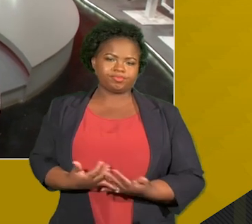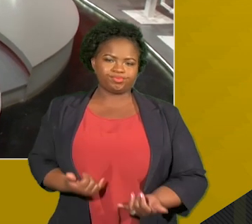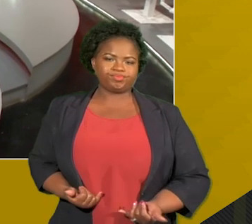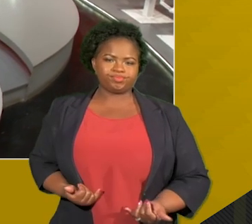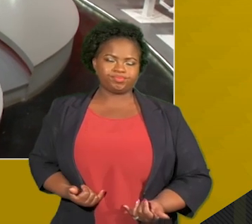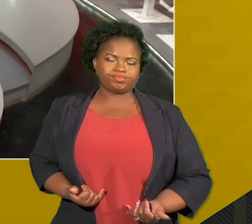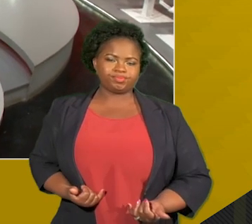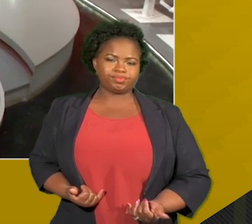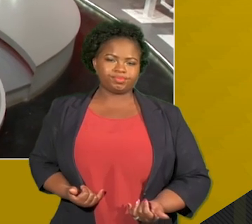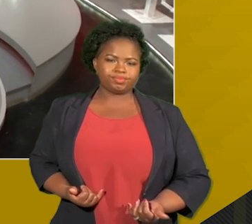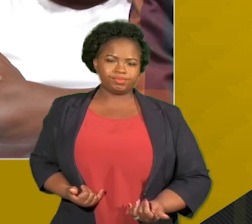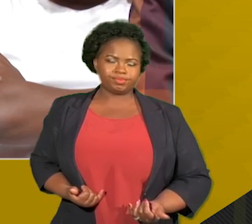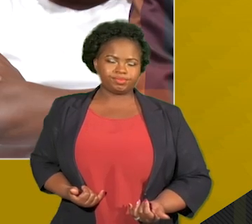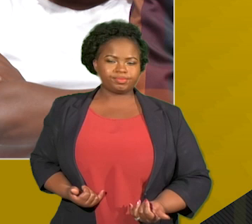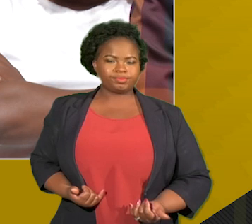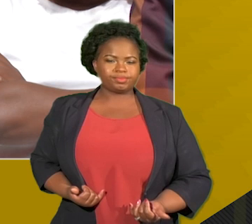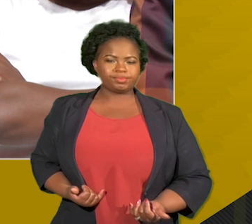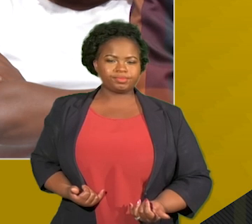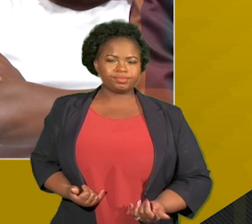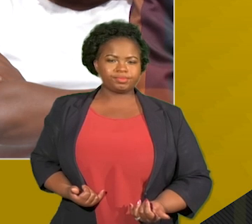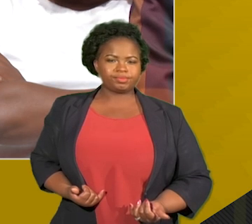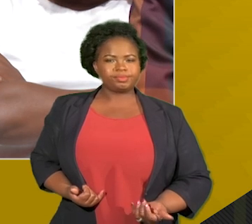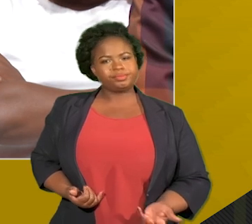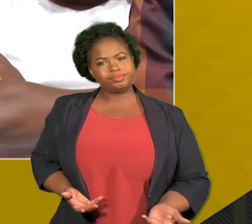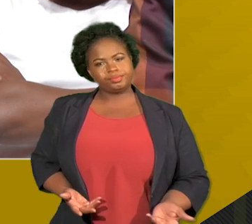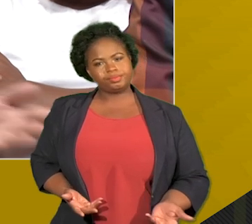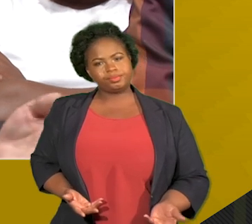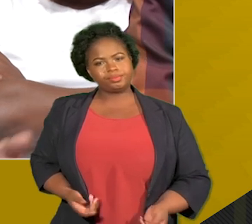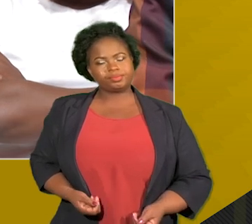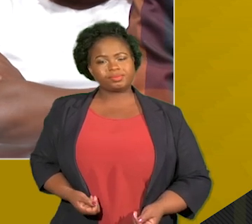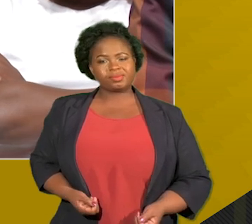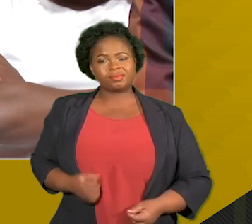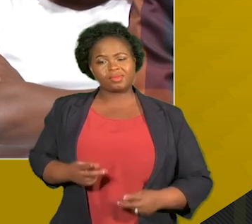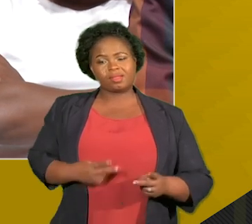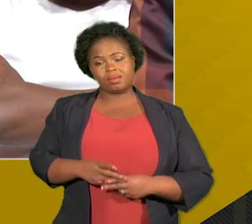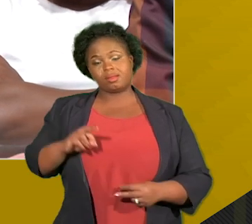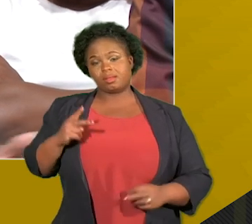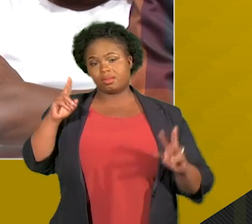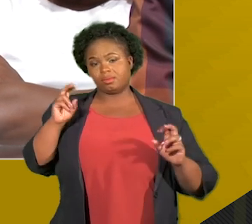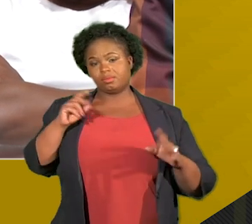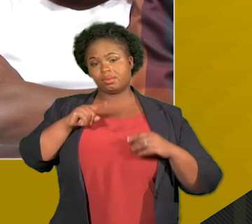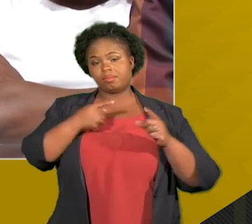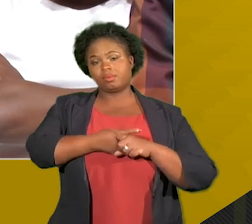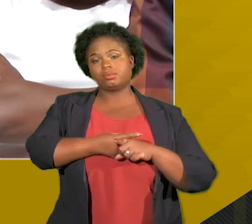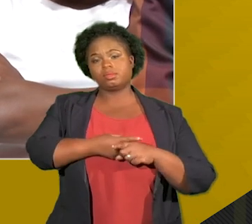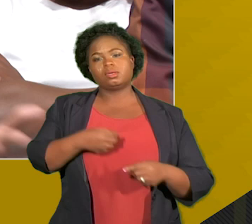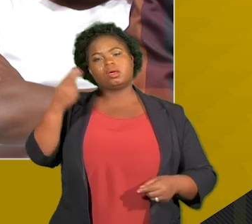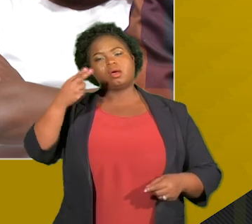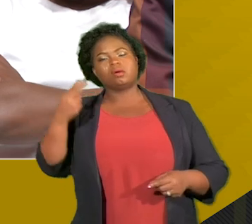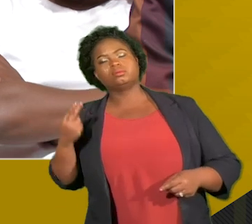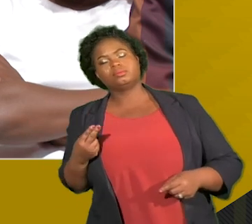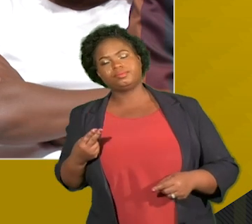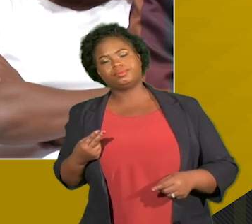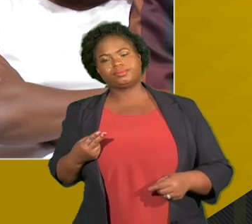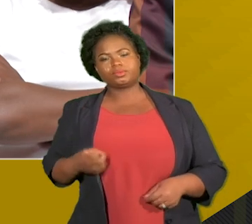know, for me, there's a, you know, the arguments about art for art's sake and all the sort of